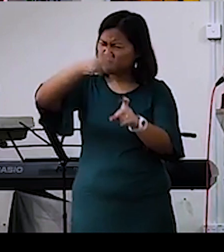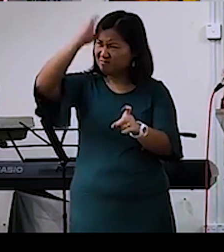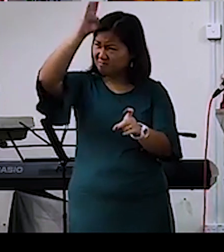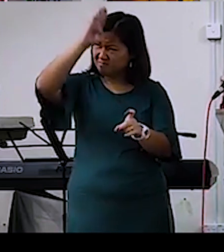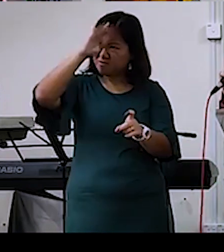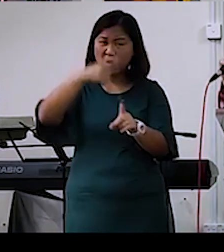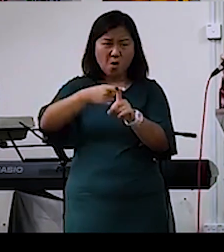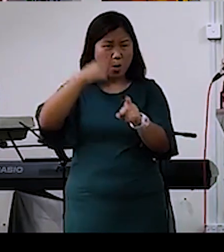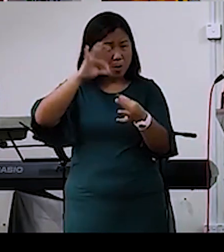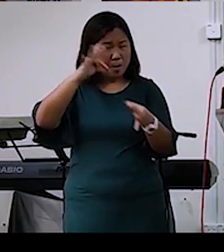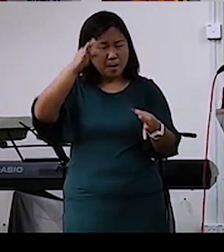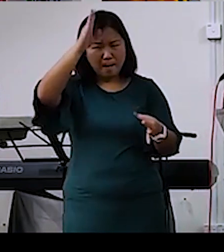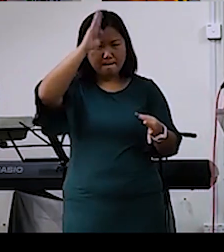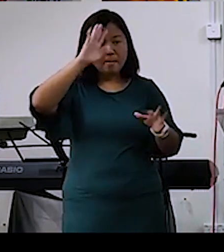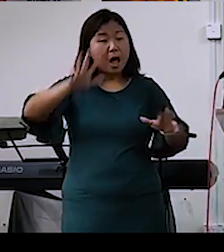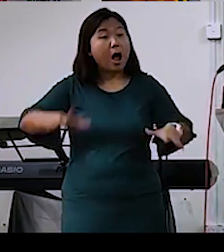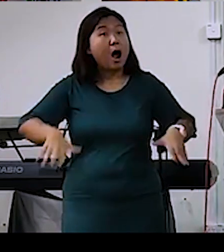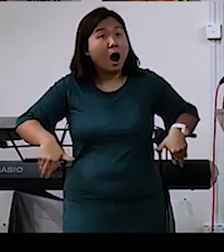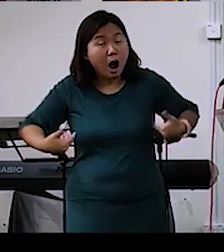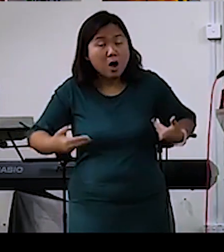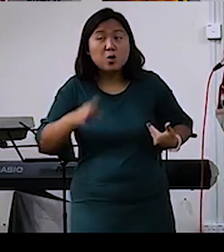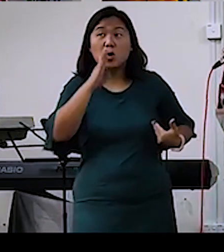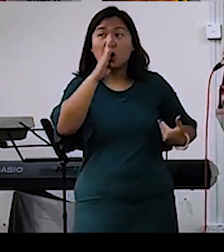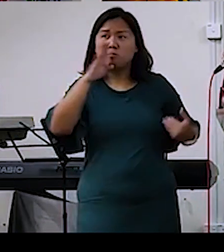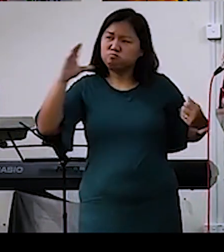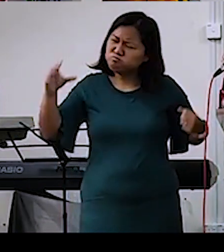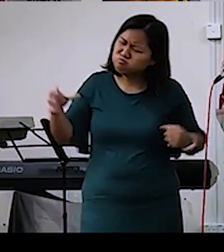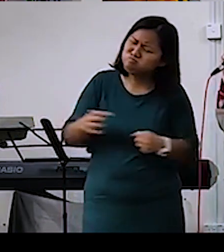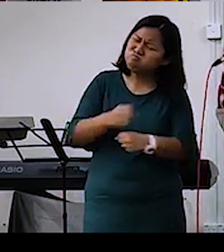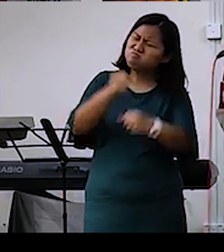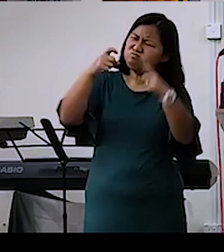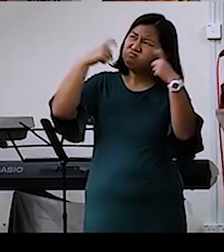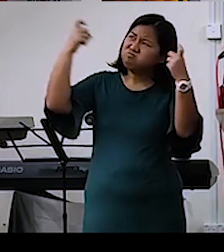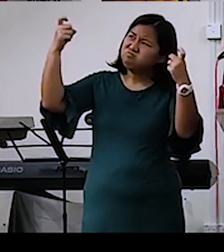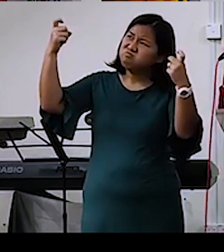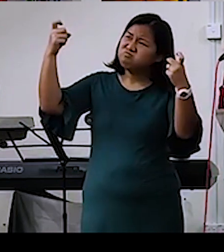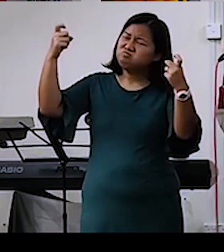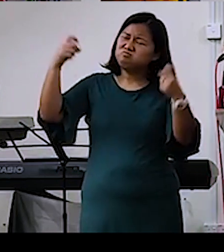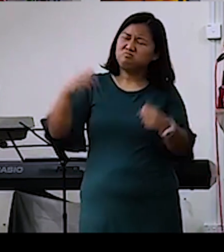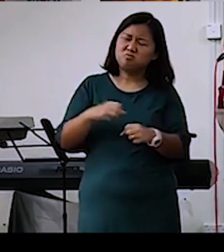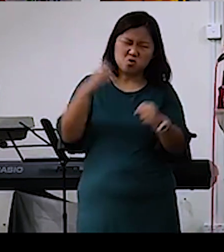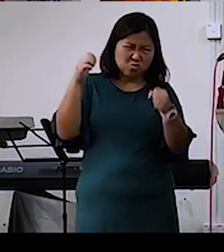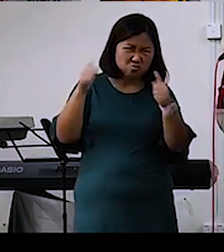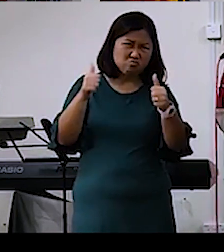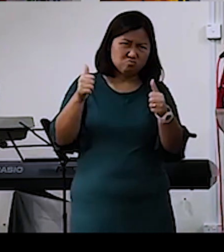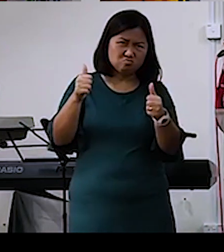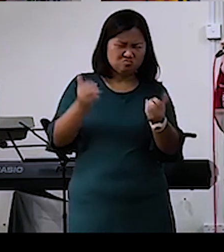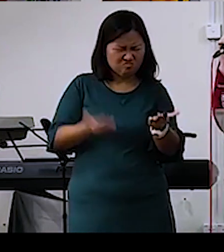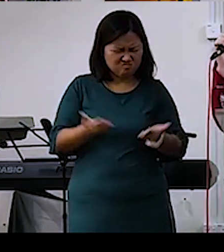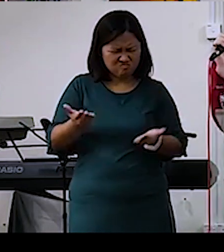the Spirit of God on how to be successful in the ministry as servants, children of